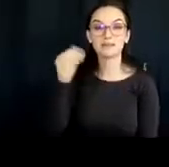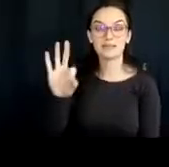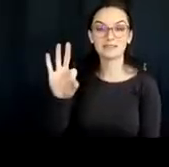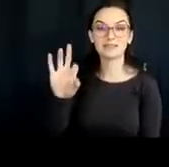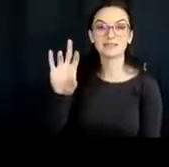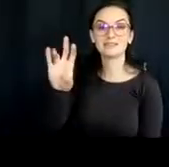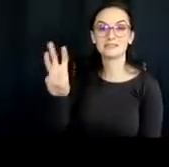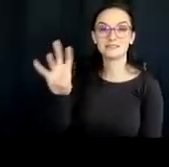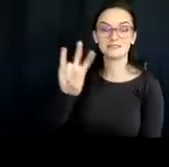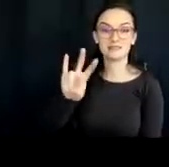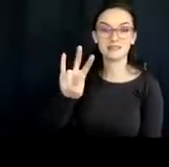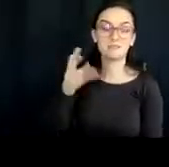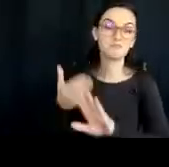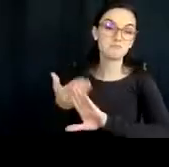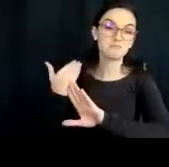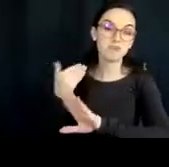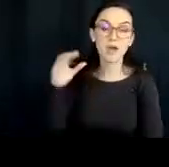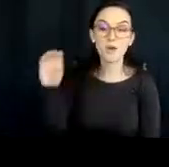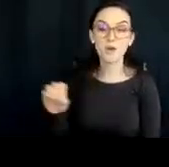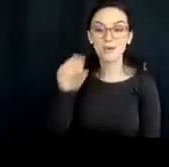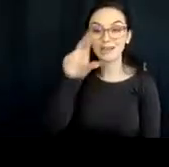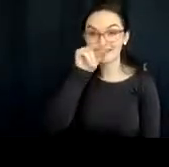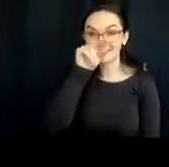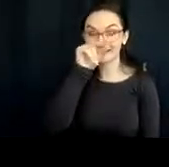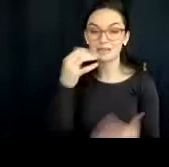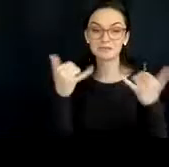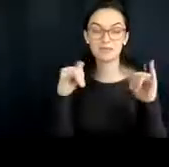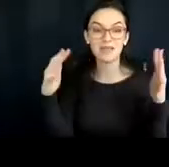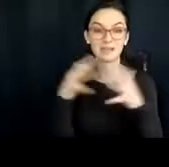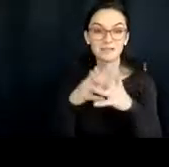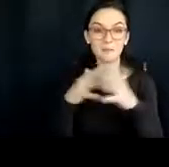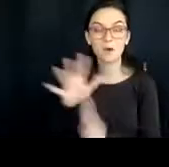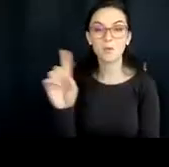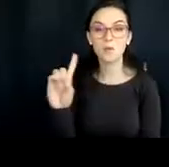Before that, Oregon Ducks played football at Hayward Field.